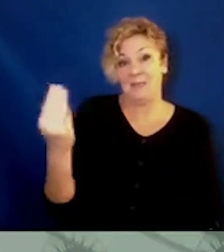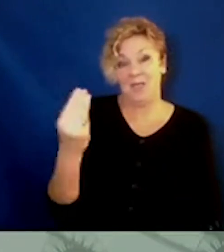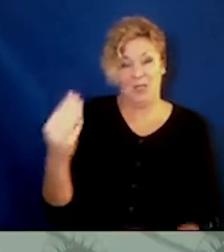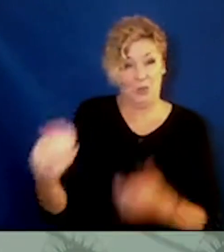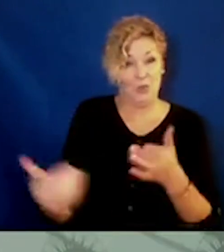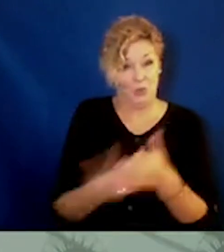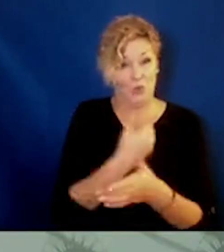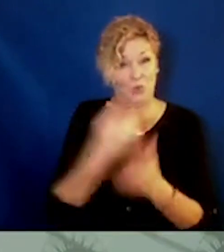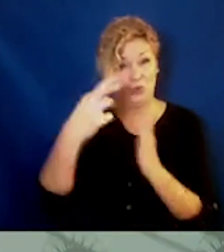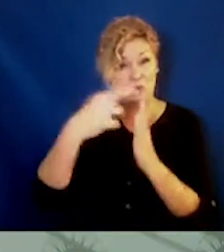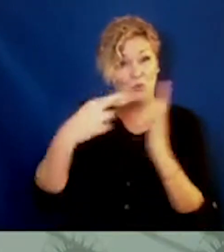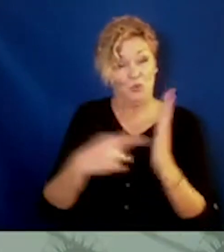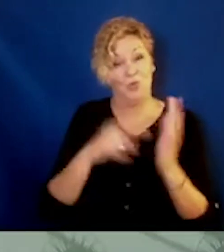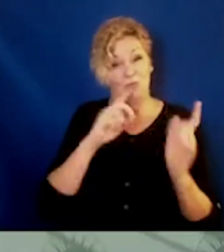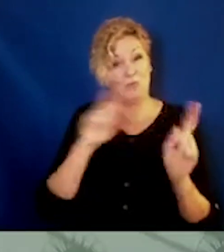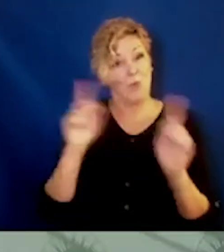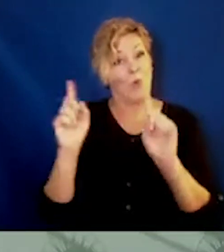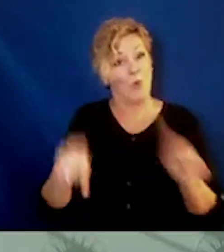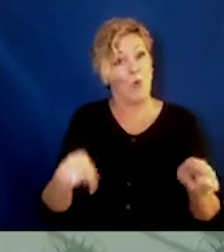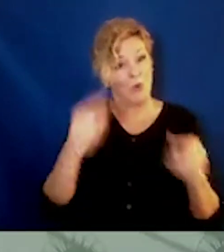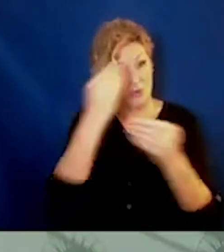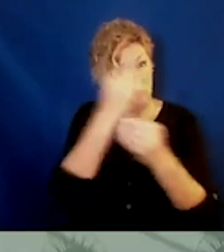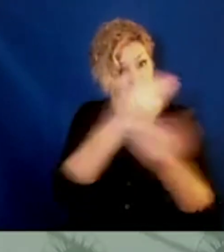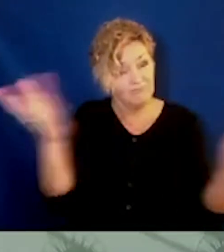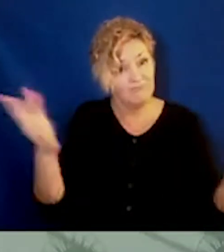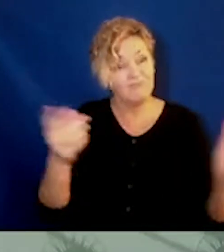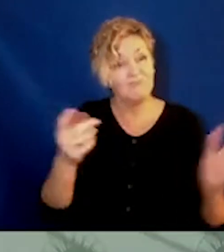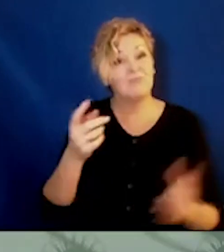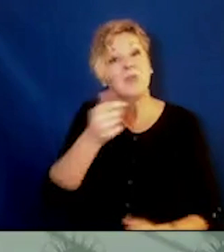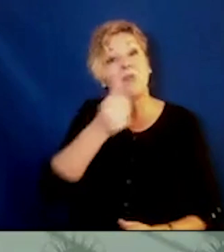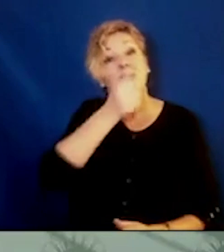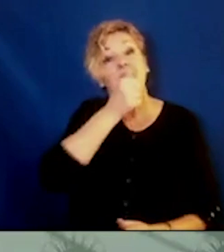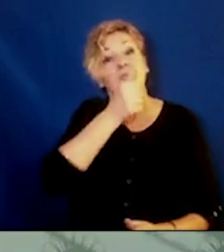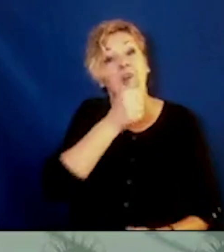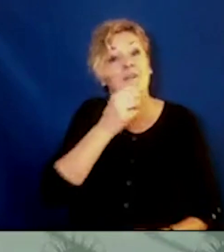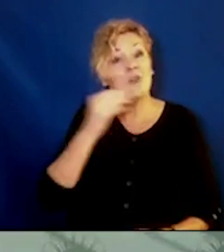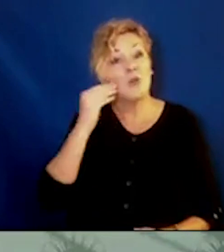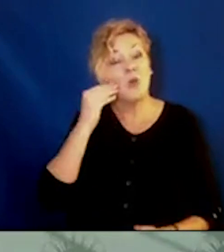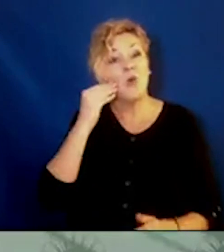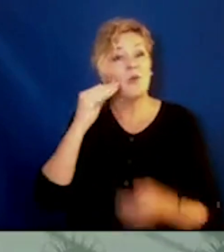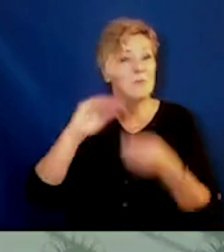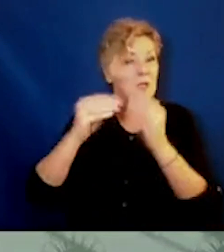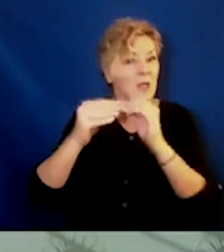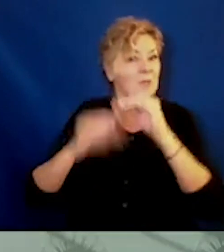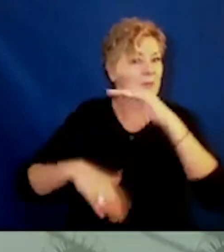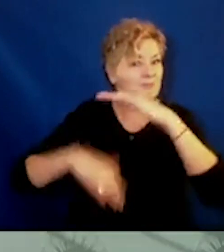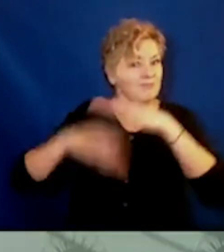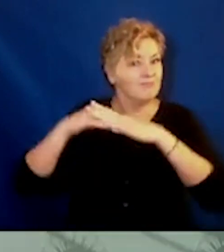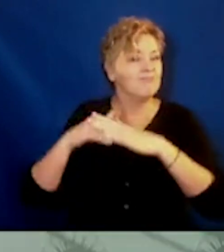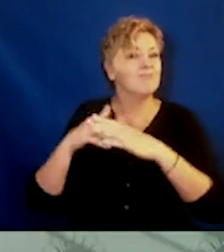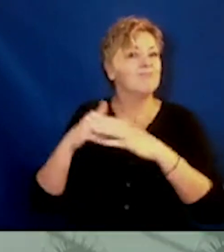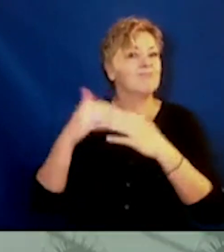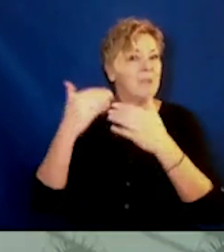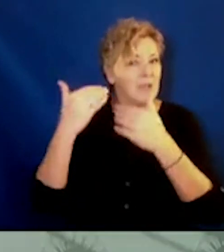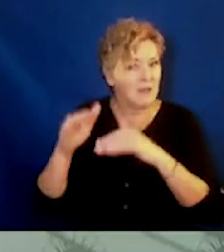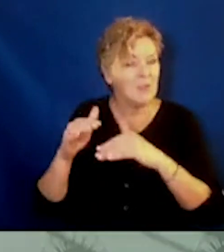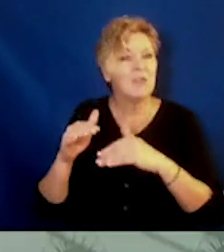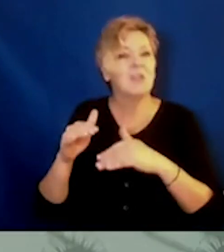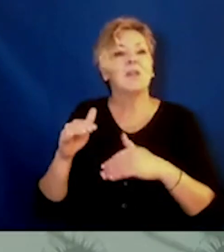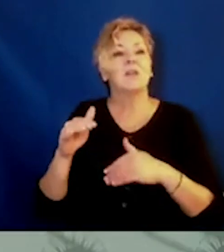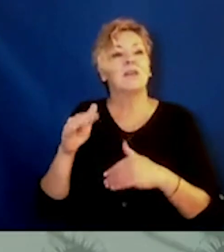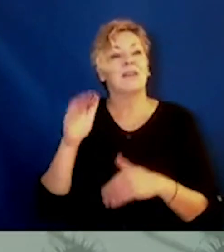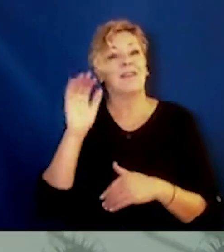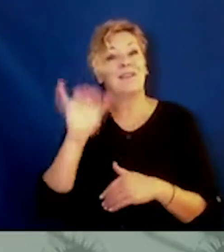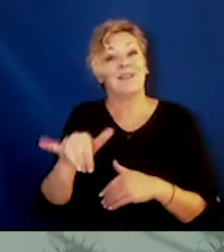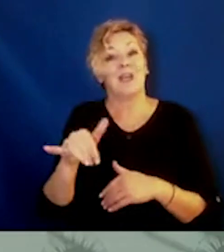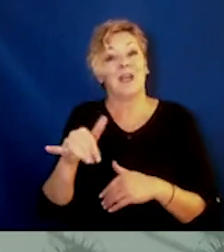it was in public and because you could visually see what was going on, and some of the behavior was beyond the public